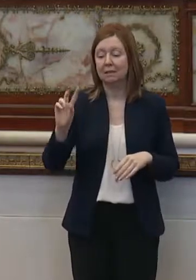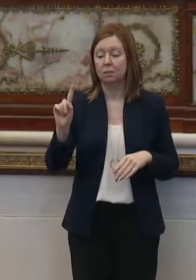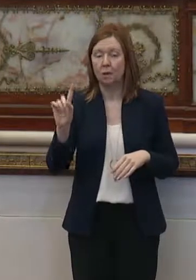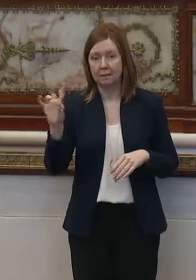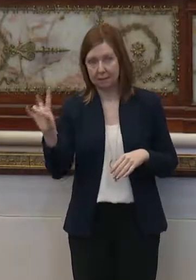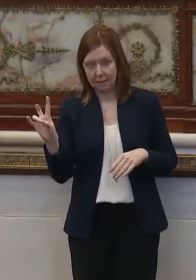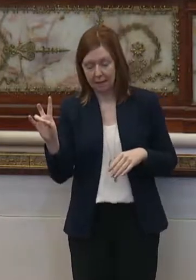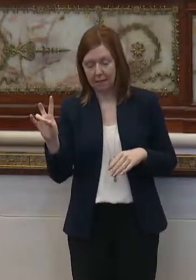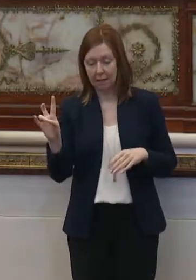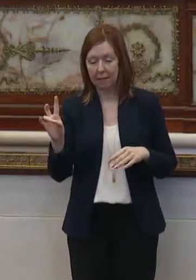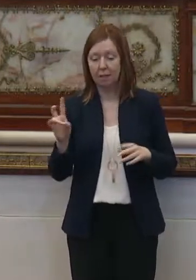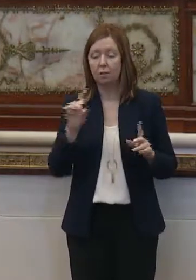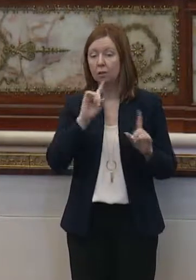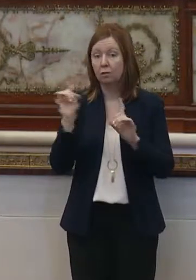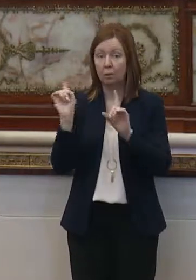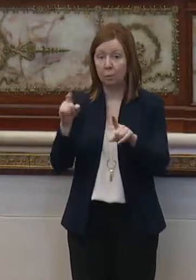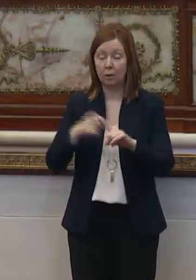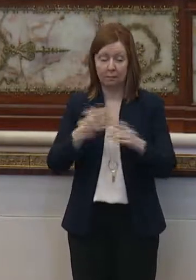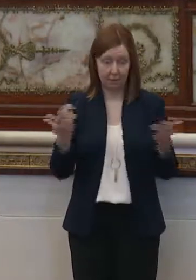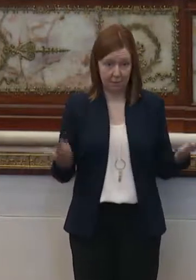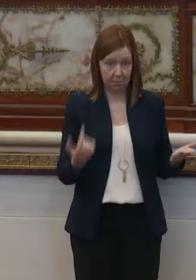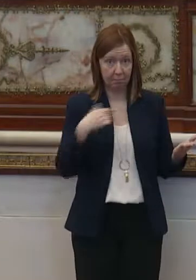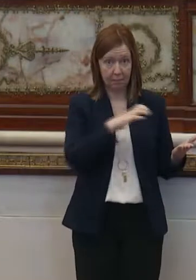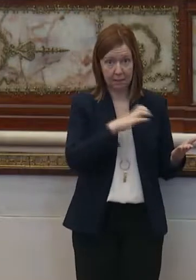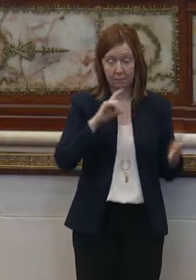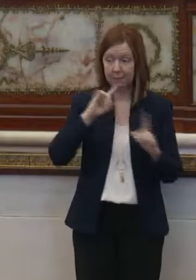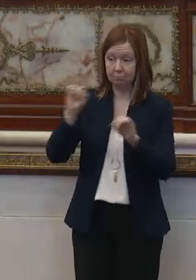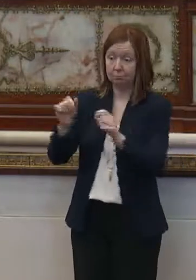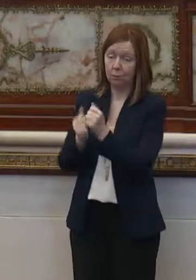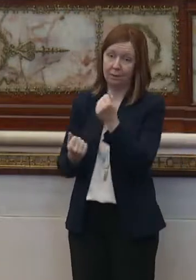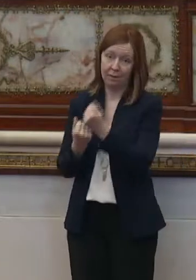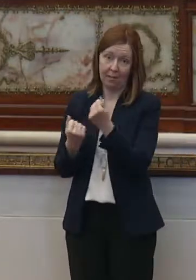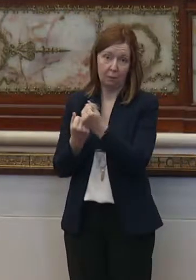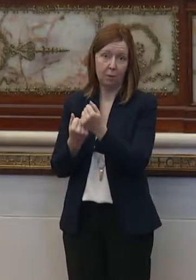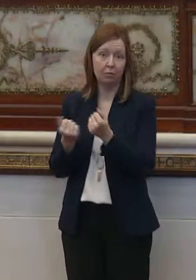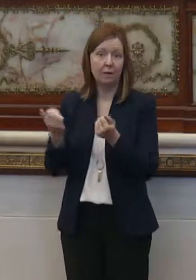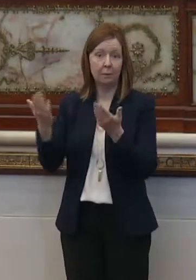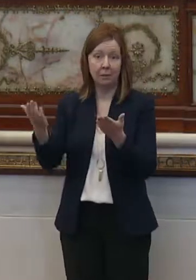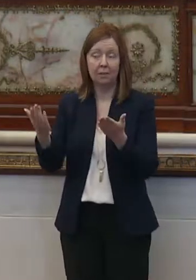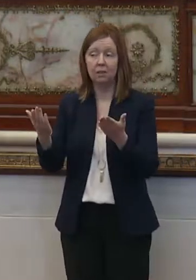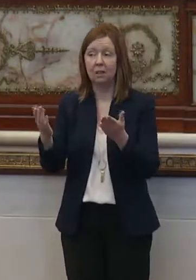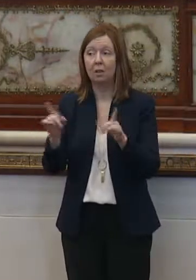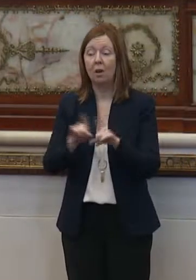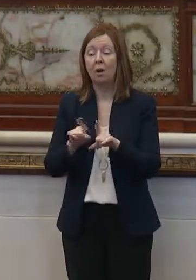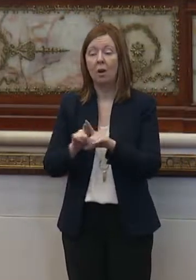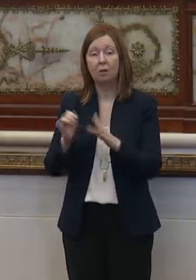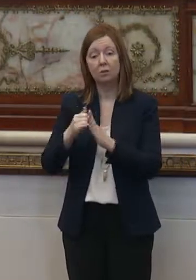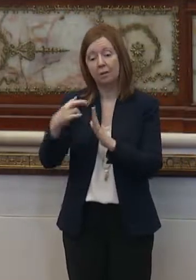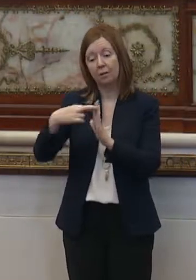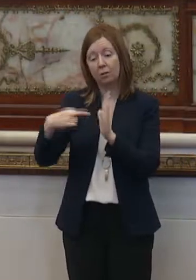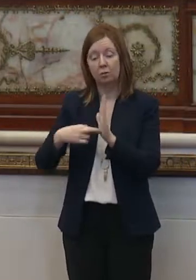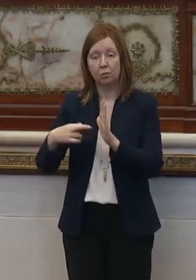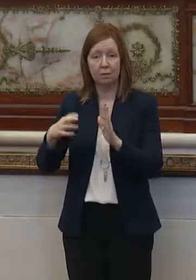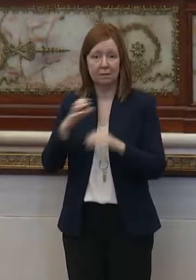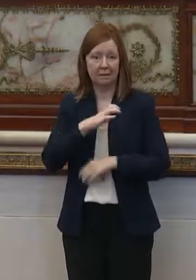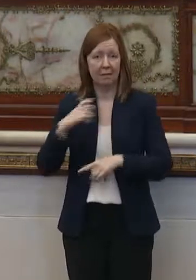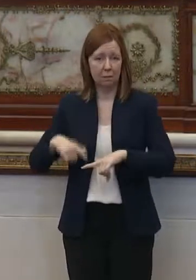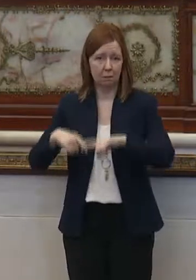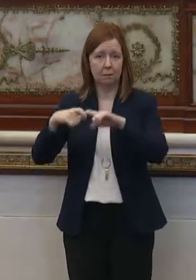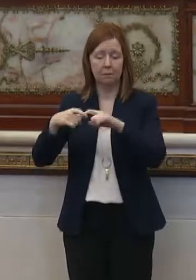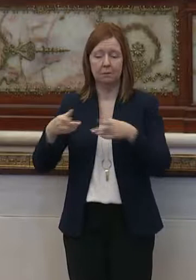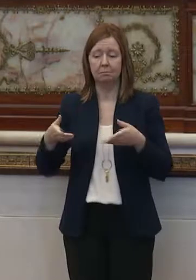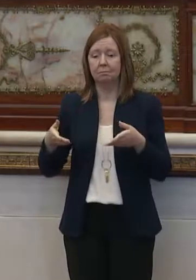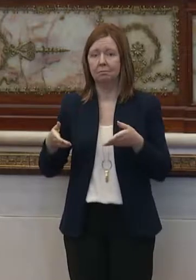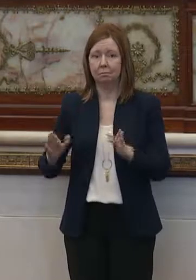200617 be reported from this committee with a favorable recommendation and further move that the rules of council be suspended to permit